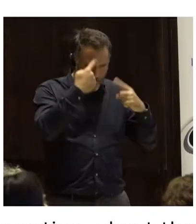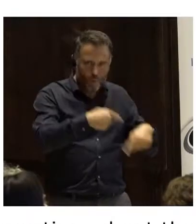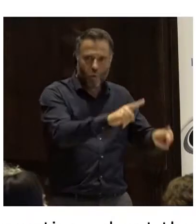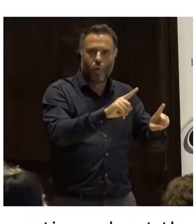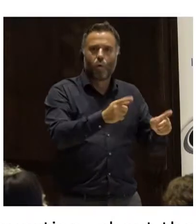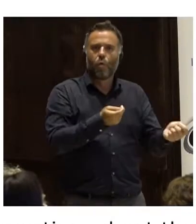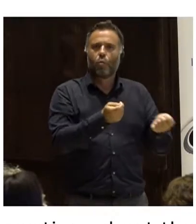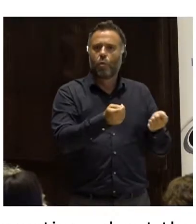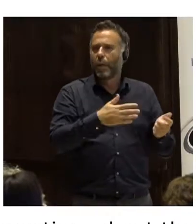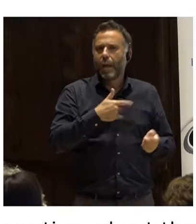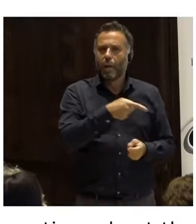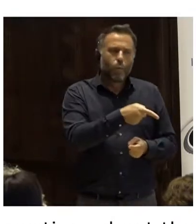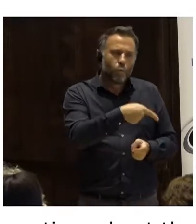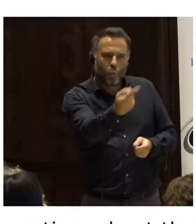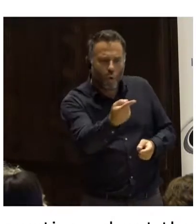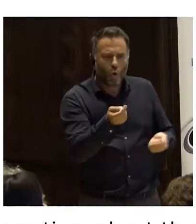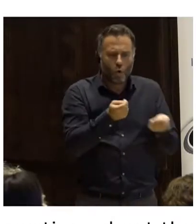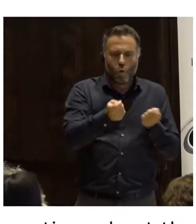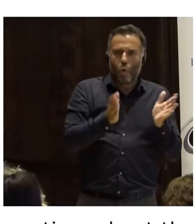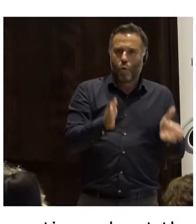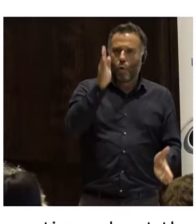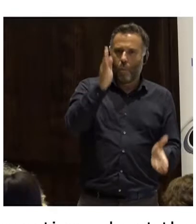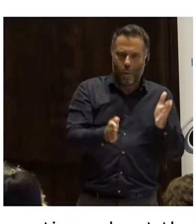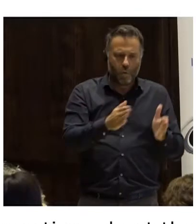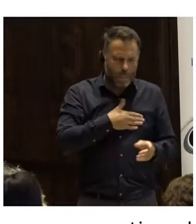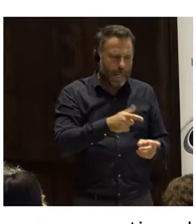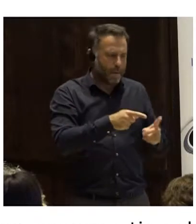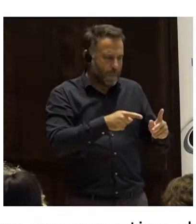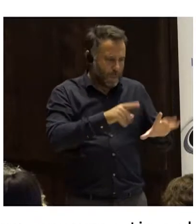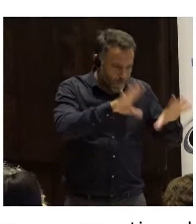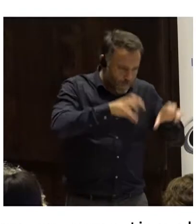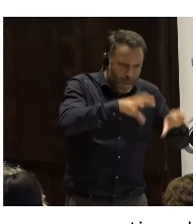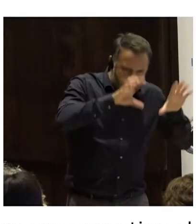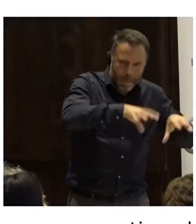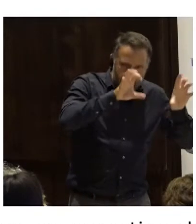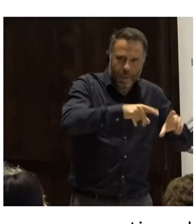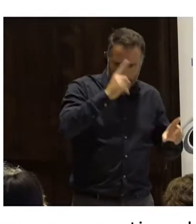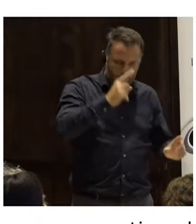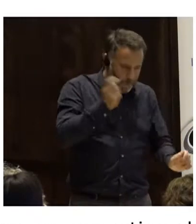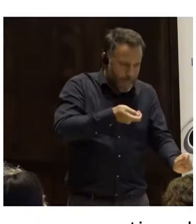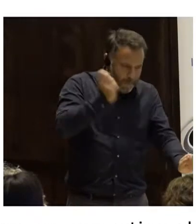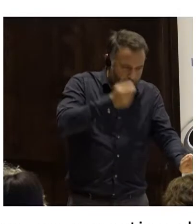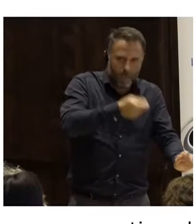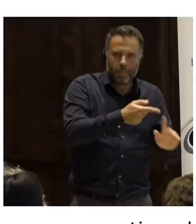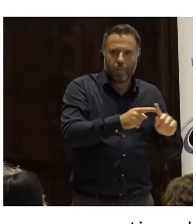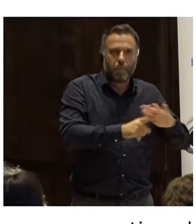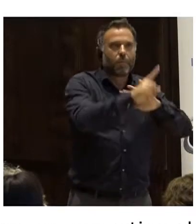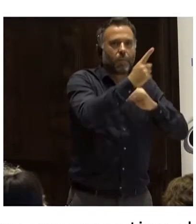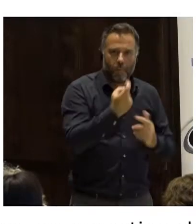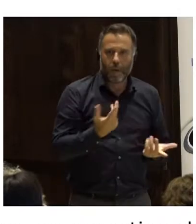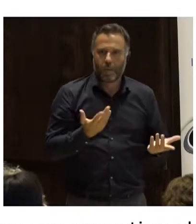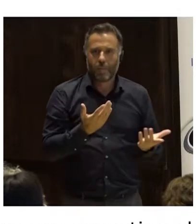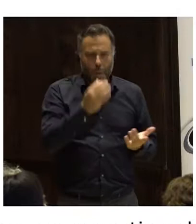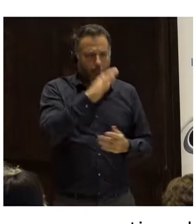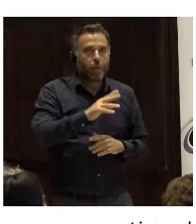of them. We need them to know way more than the typically developing child doing the manipulation. We need them